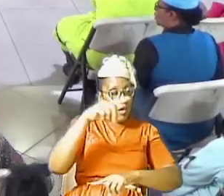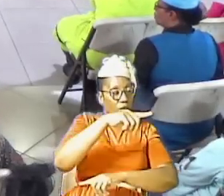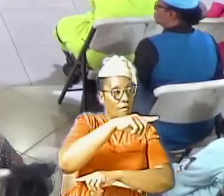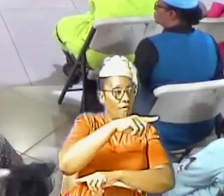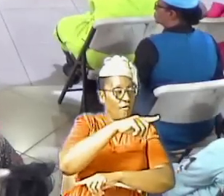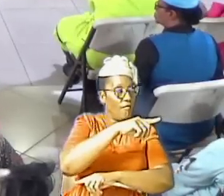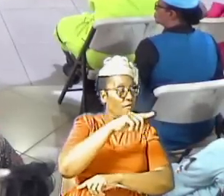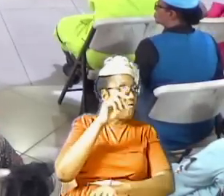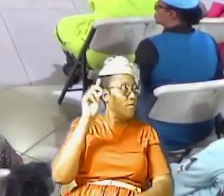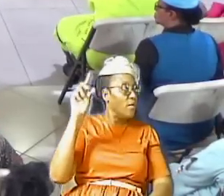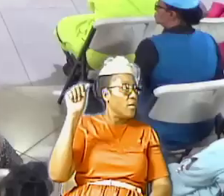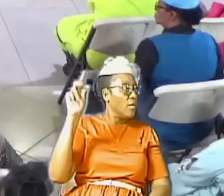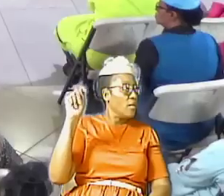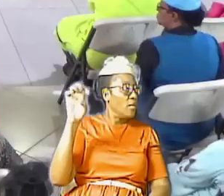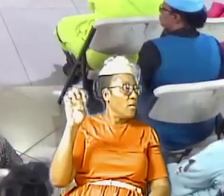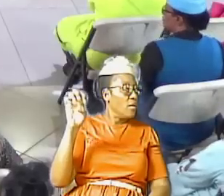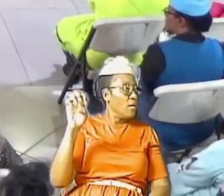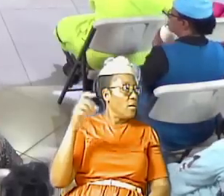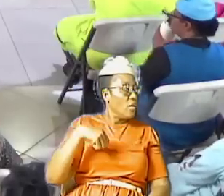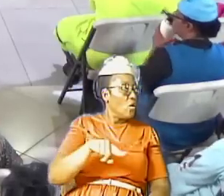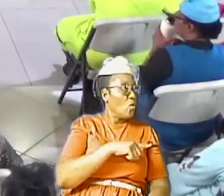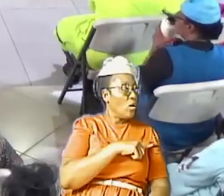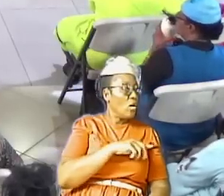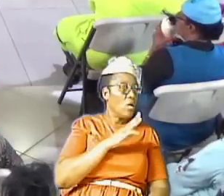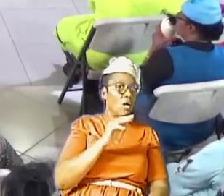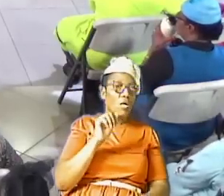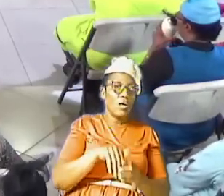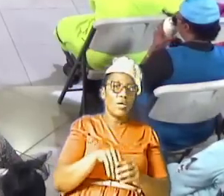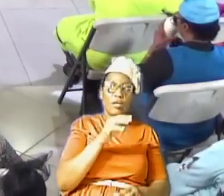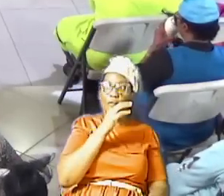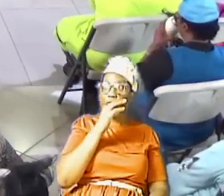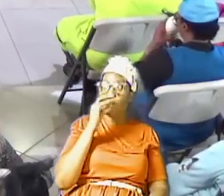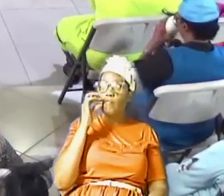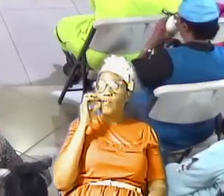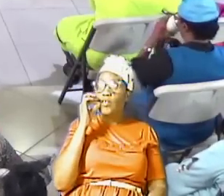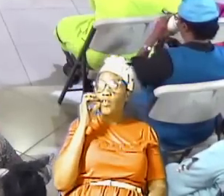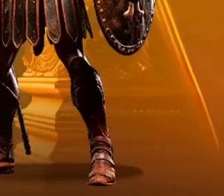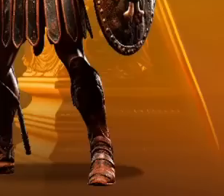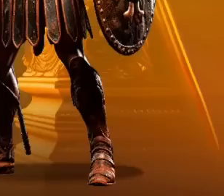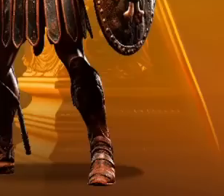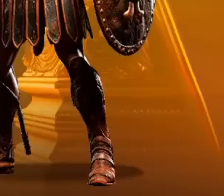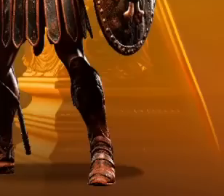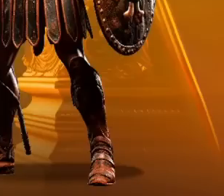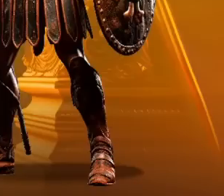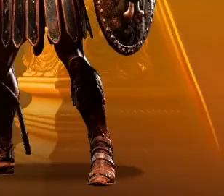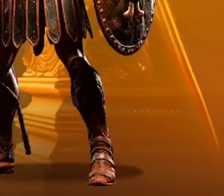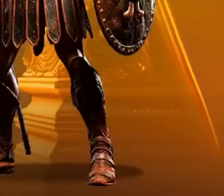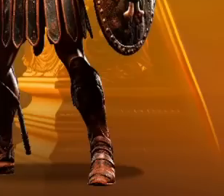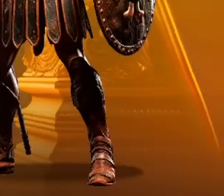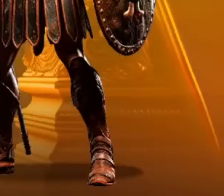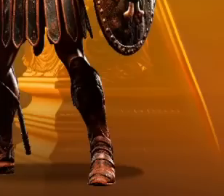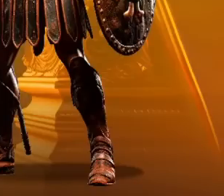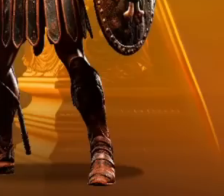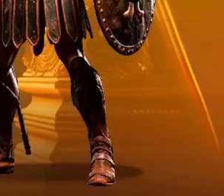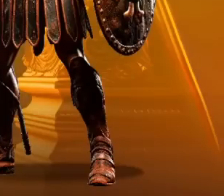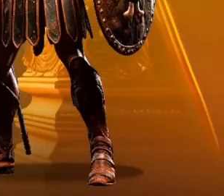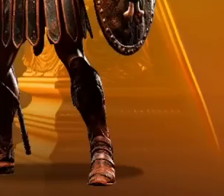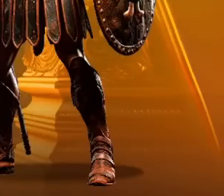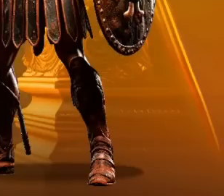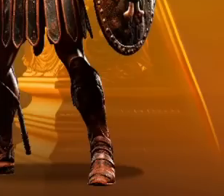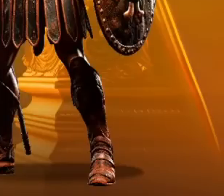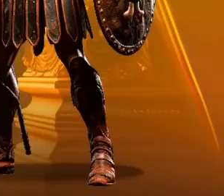dates. We are already in fasting, and I want us to keep it in our focus every single